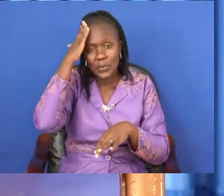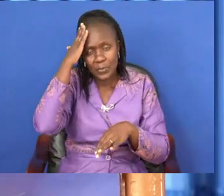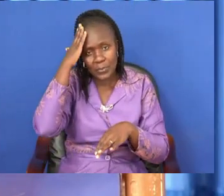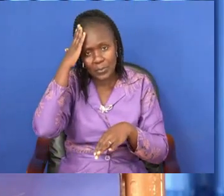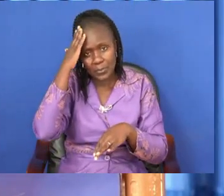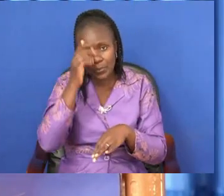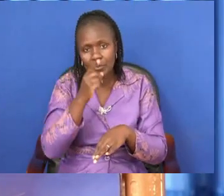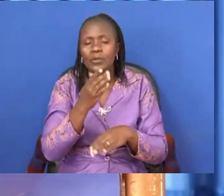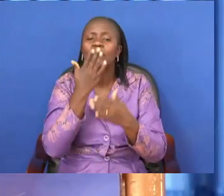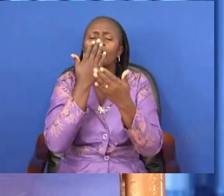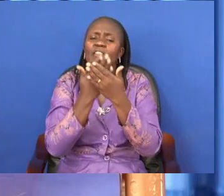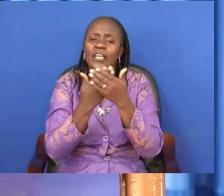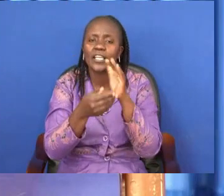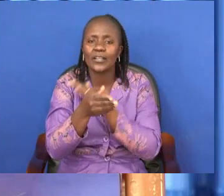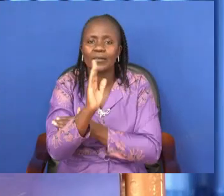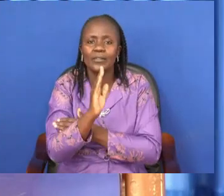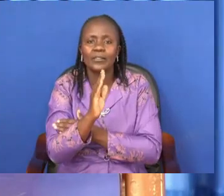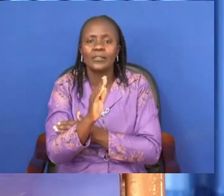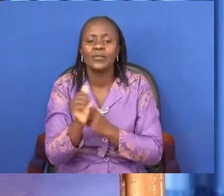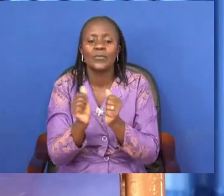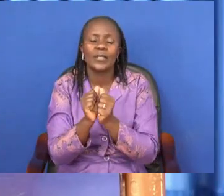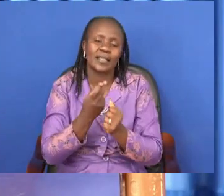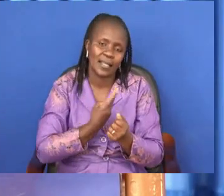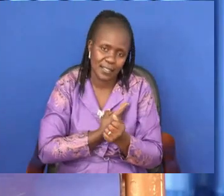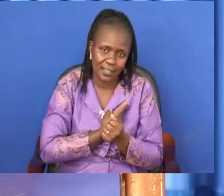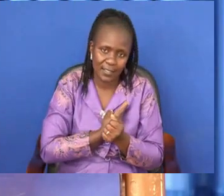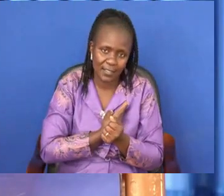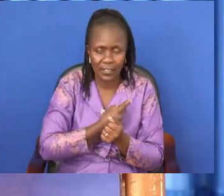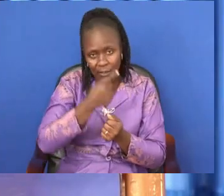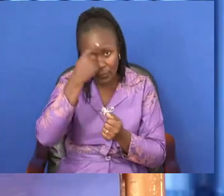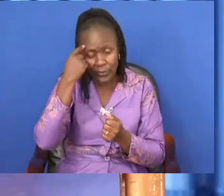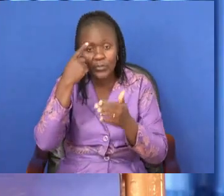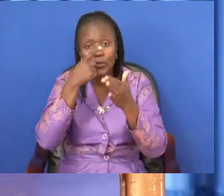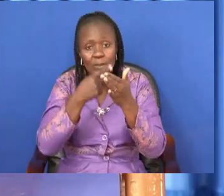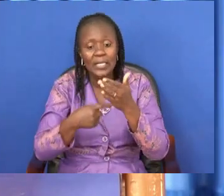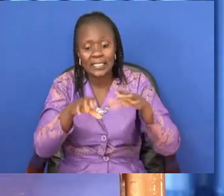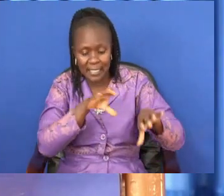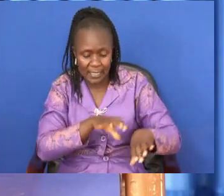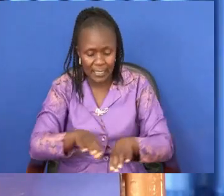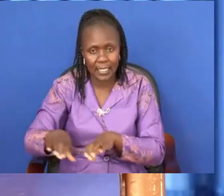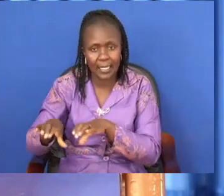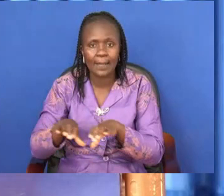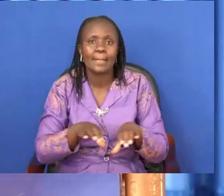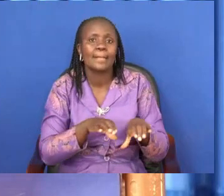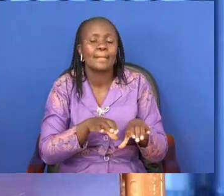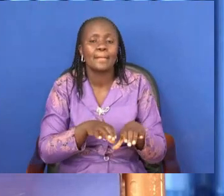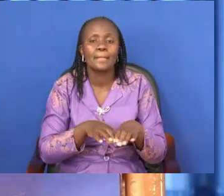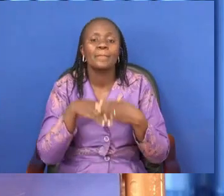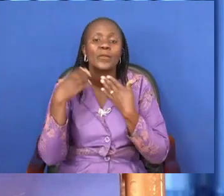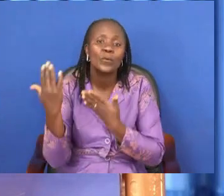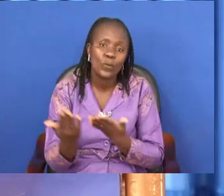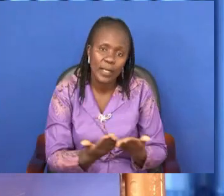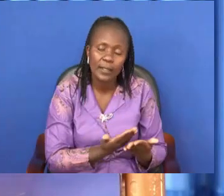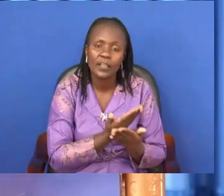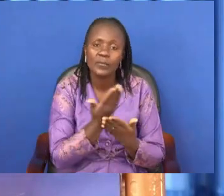that you will be thanking God with us because of what he has done. So I just want to welcome